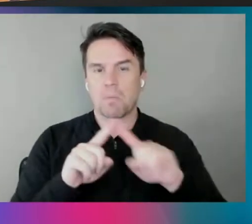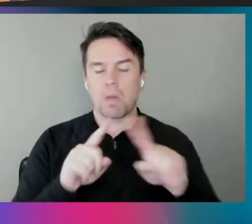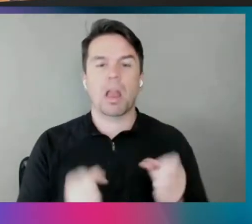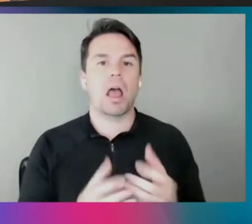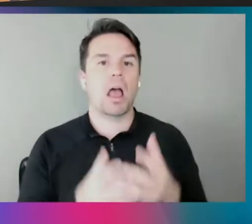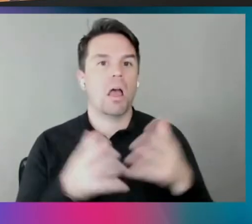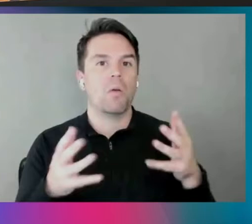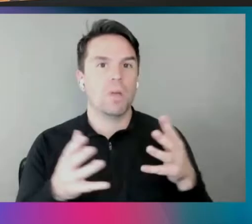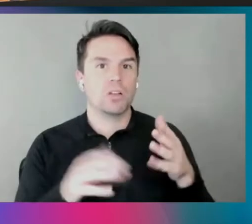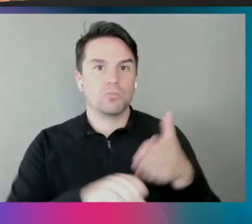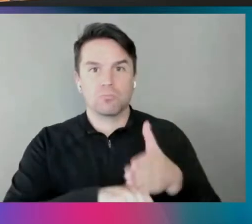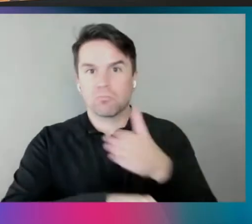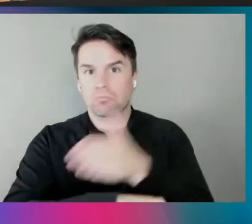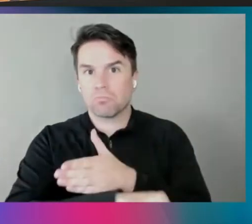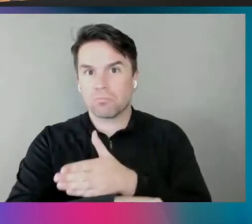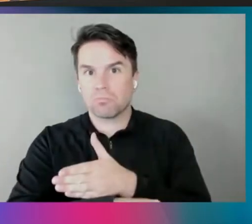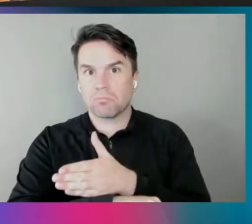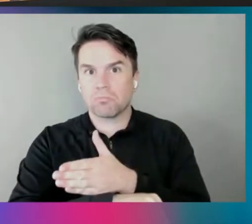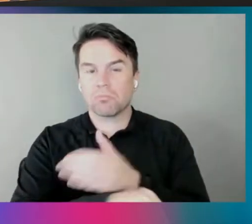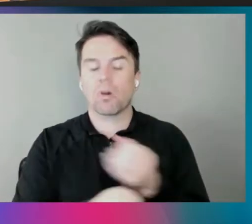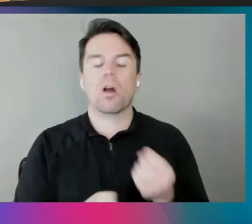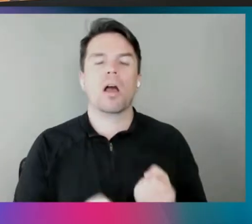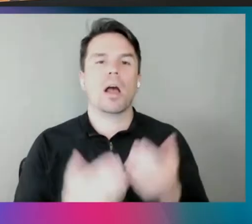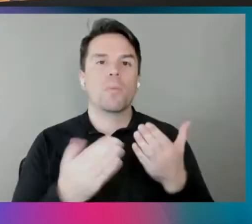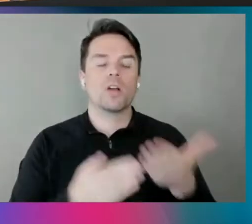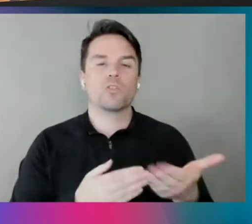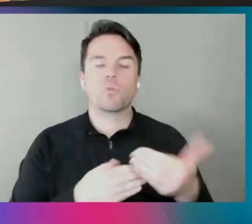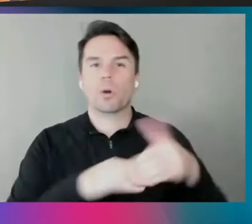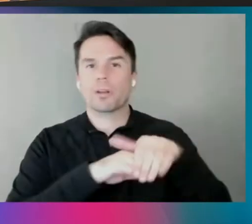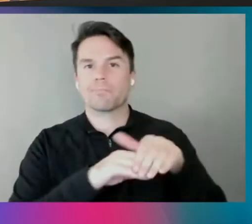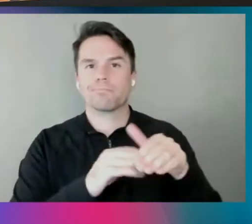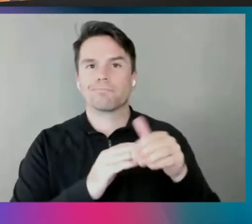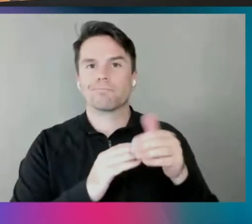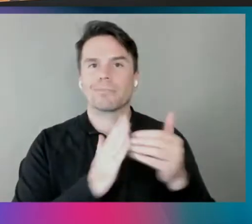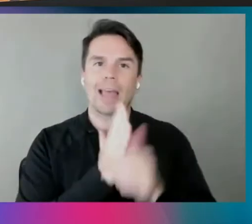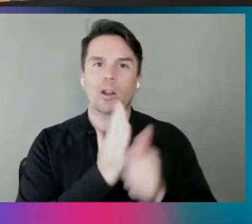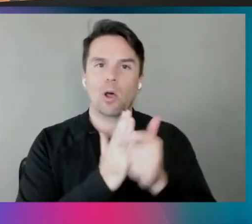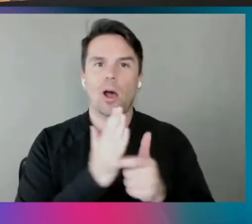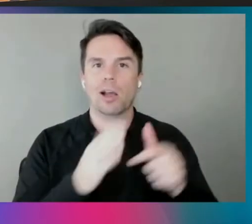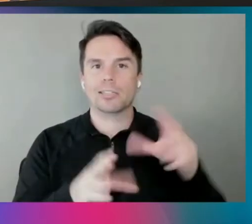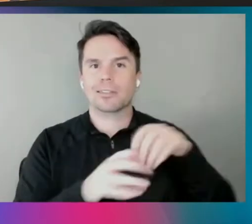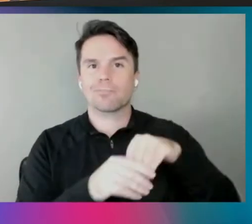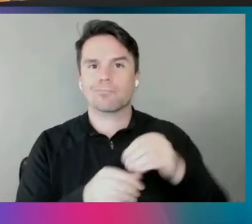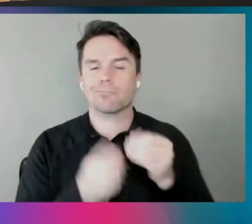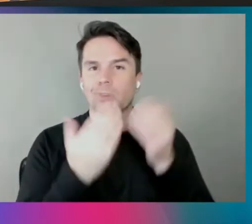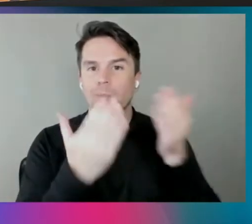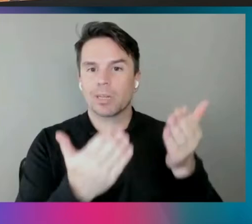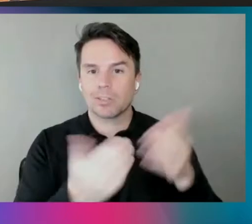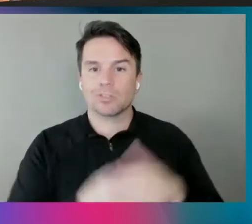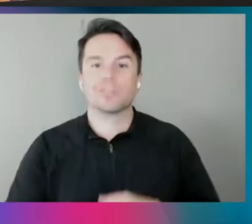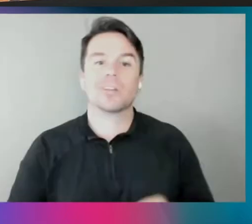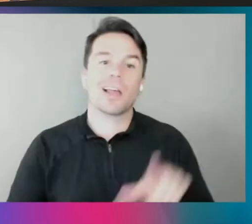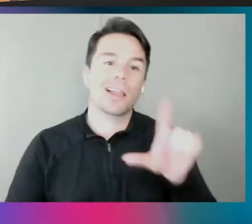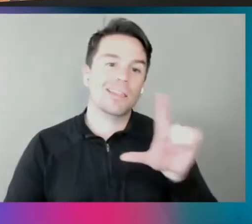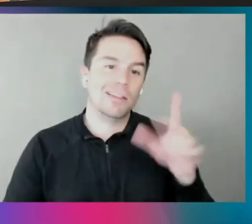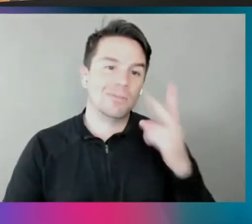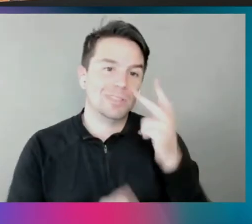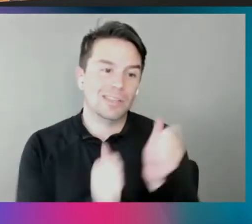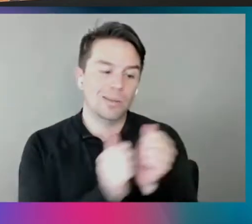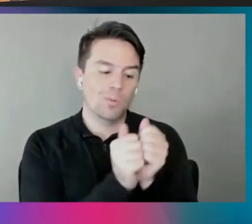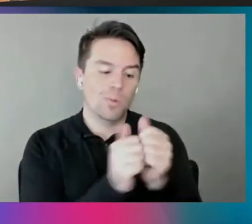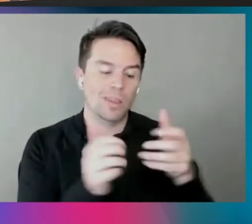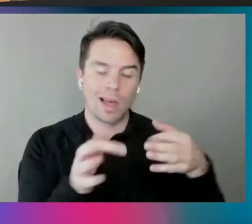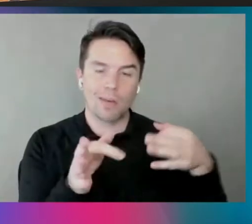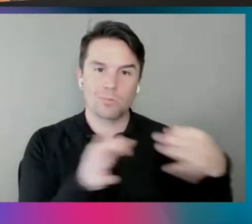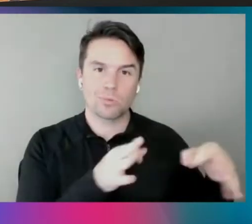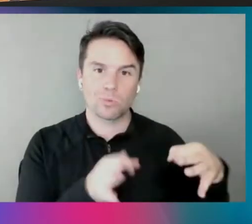covered by the recommendations, and what you see here on the left is without the descriptions, and then the right with the